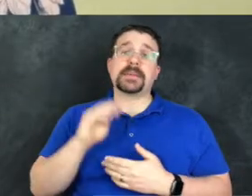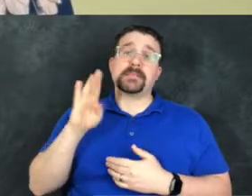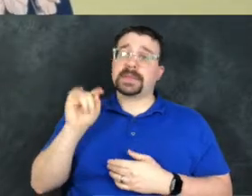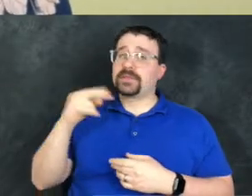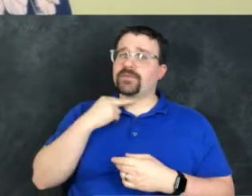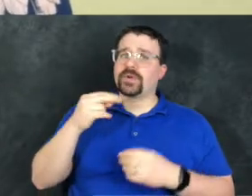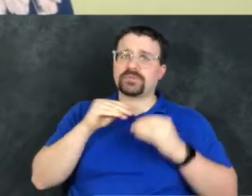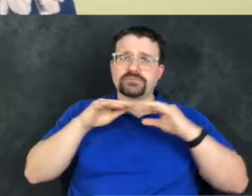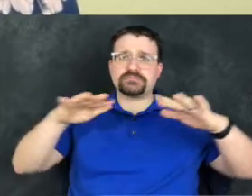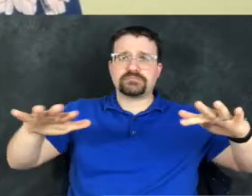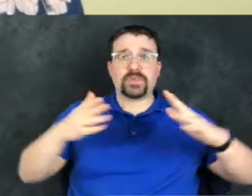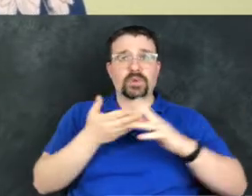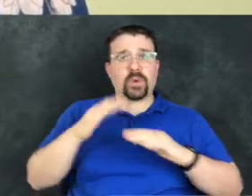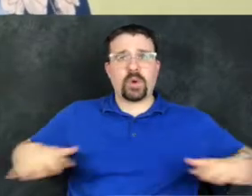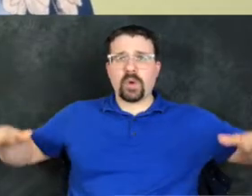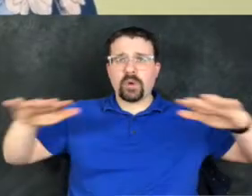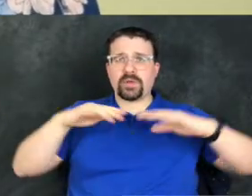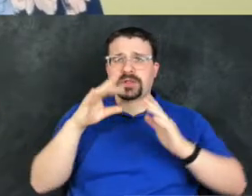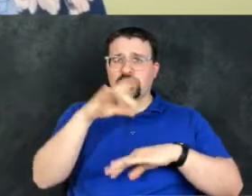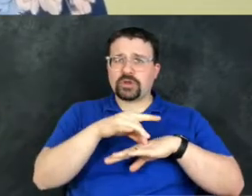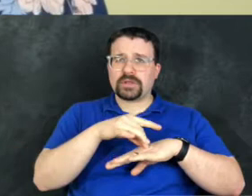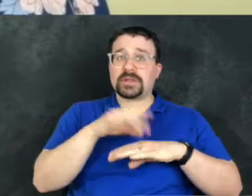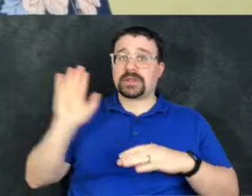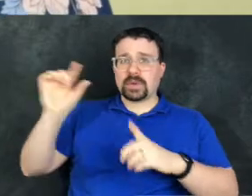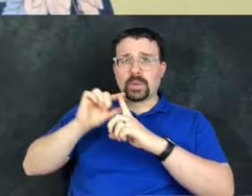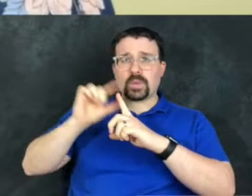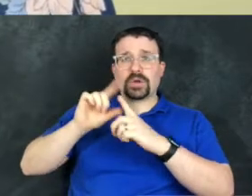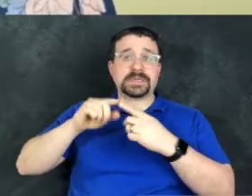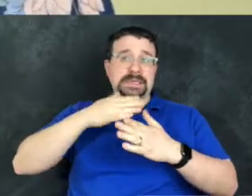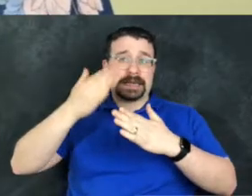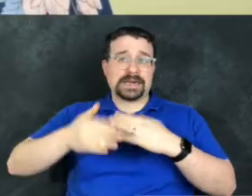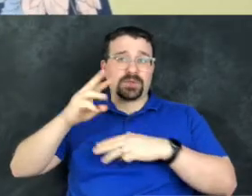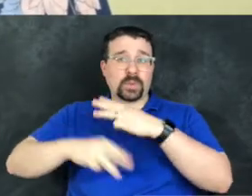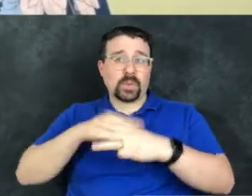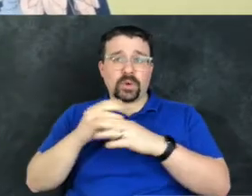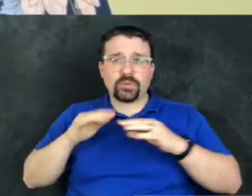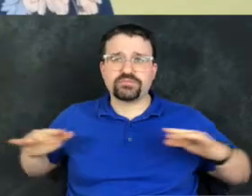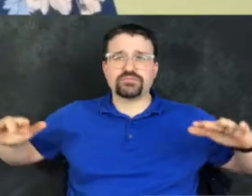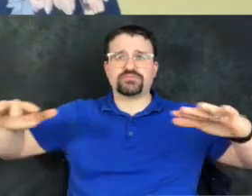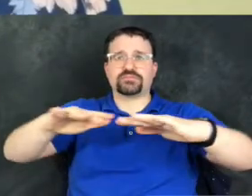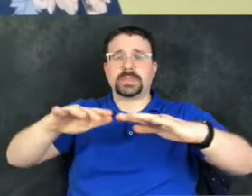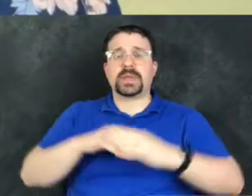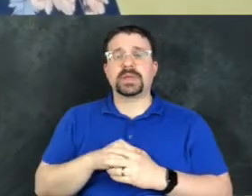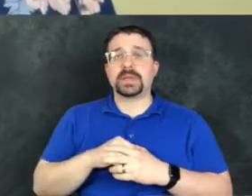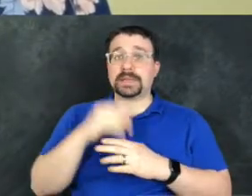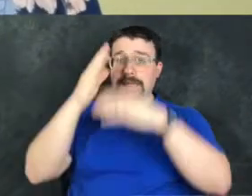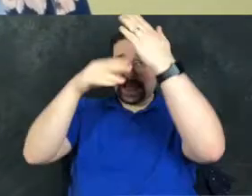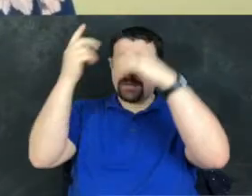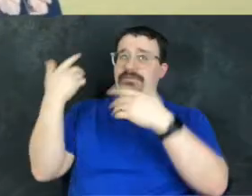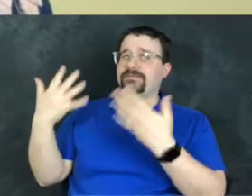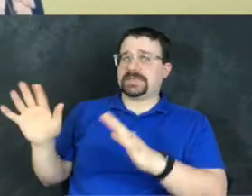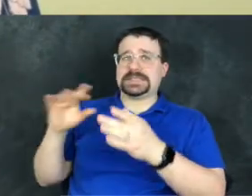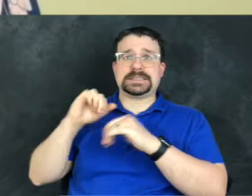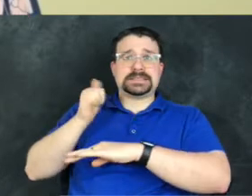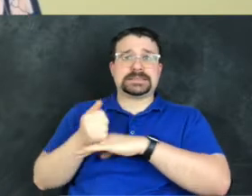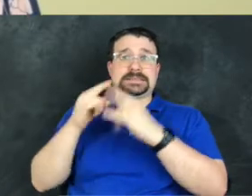Yet their voice goes out through all the earth, and their words to the end of the world. In the heavens he